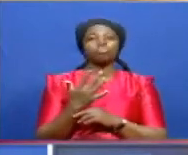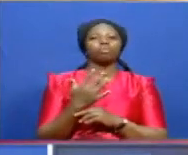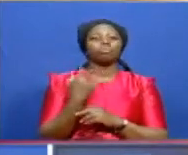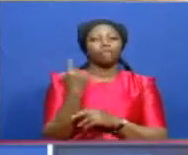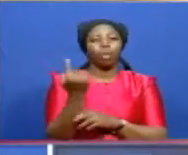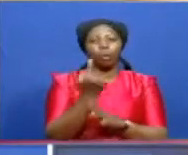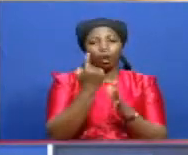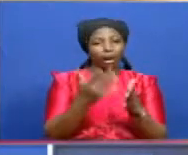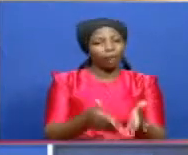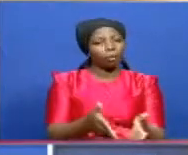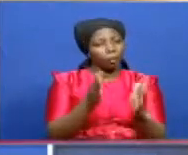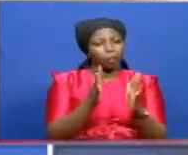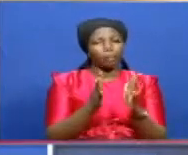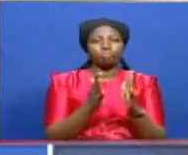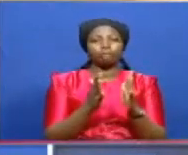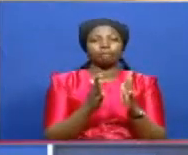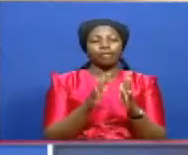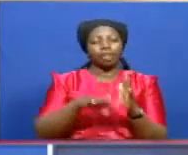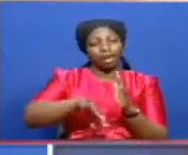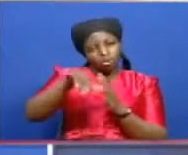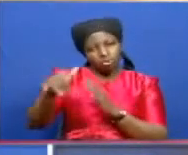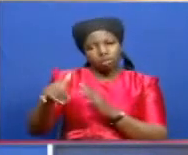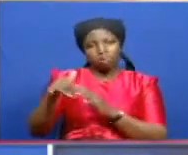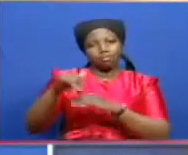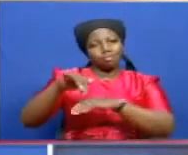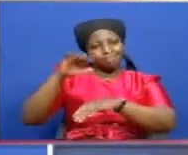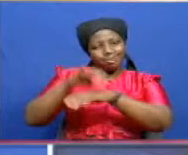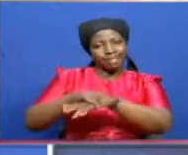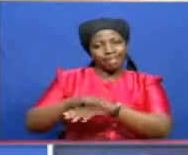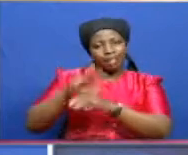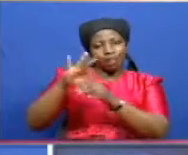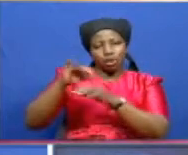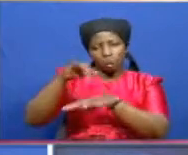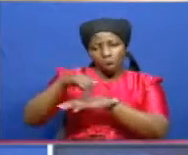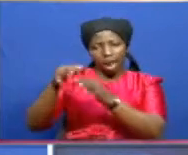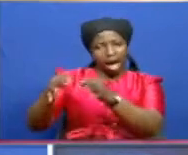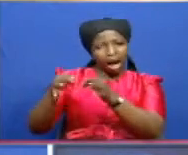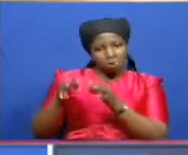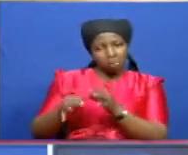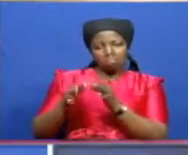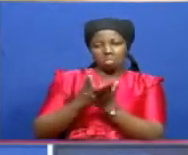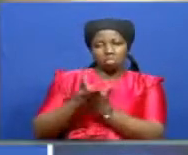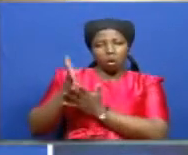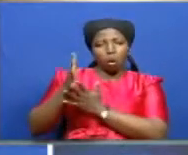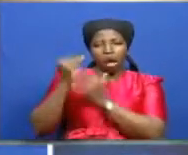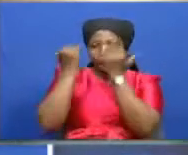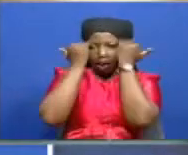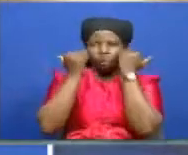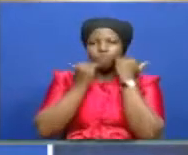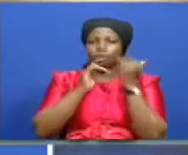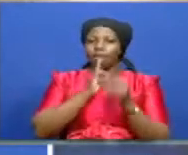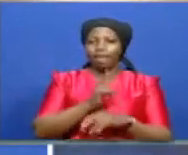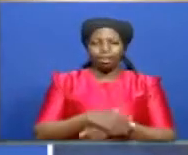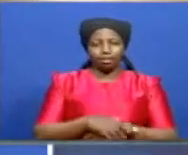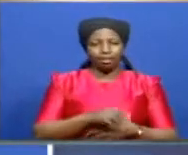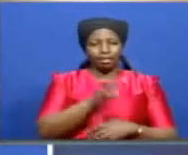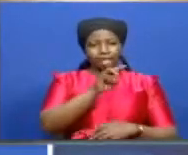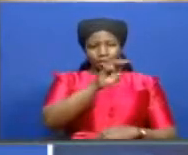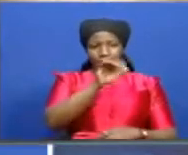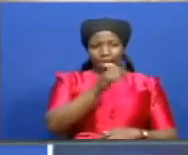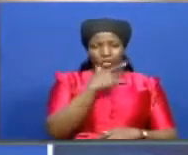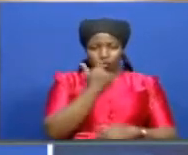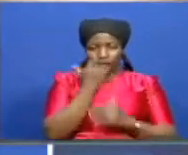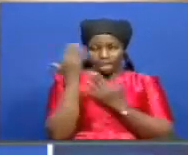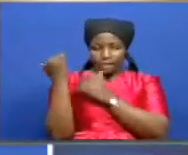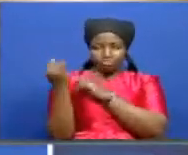way the county will get the vote on account is through a court order. The ward representatives, who are expected